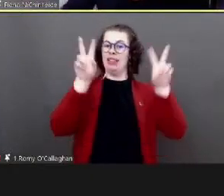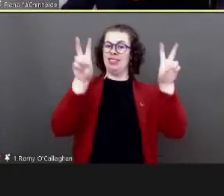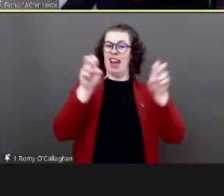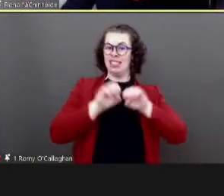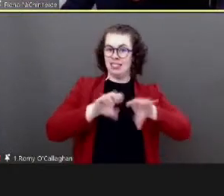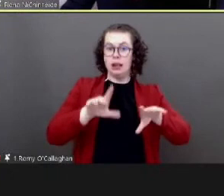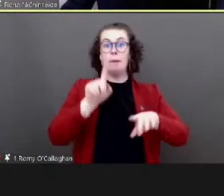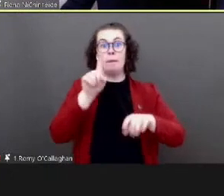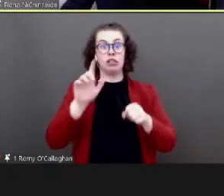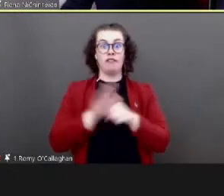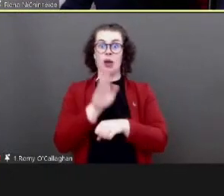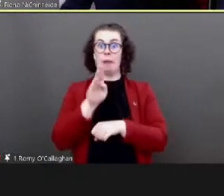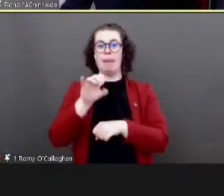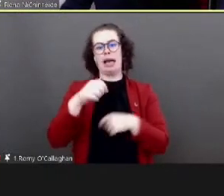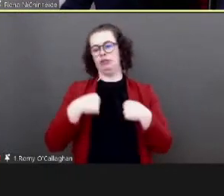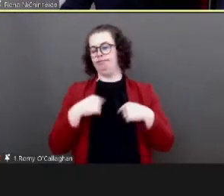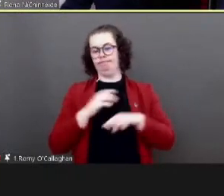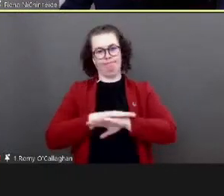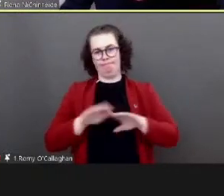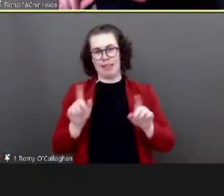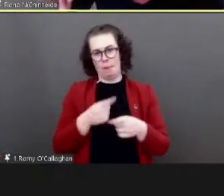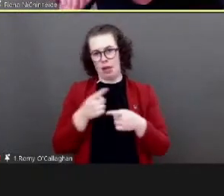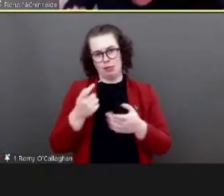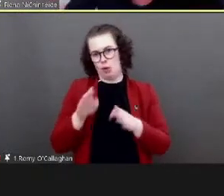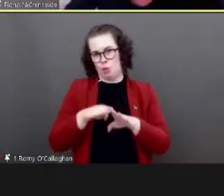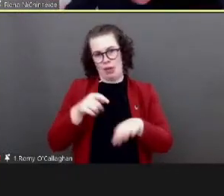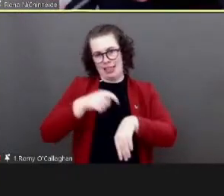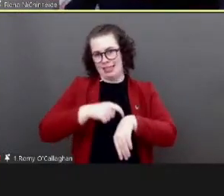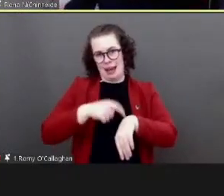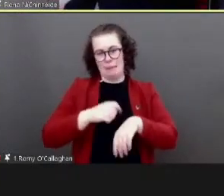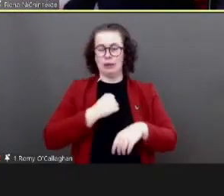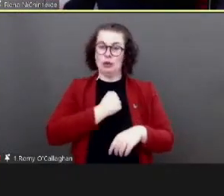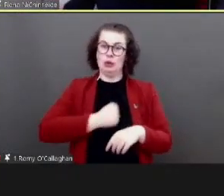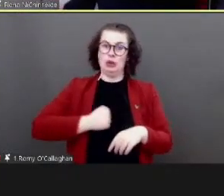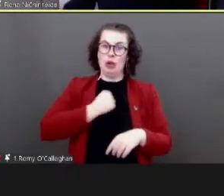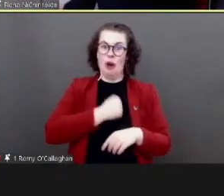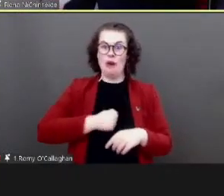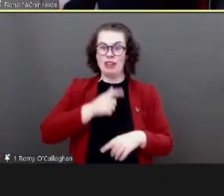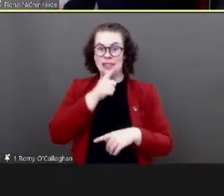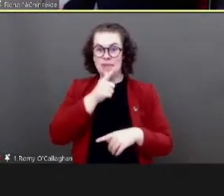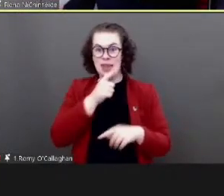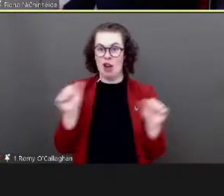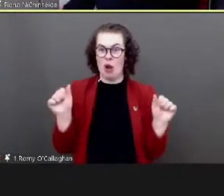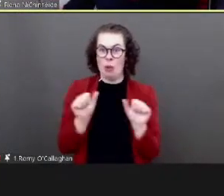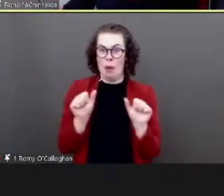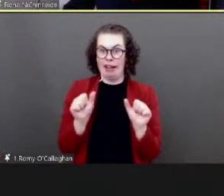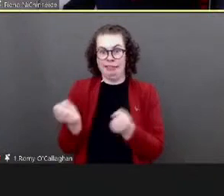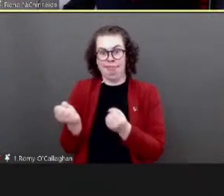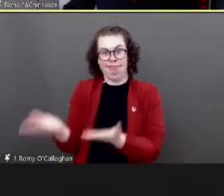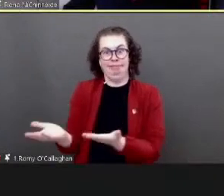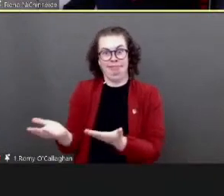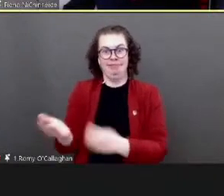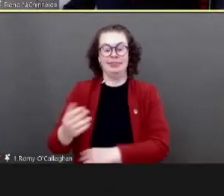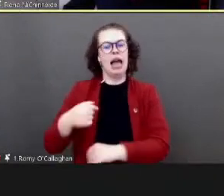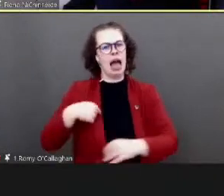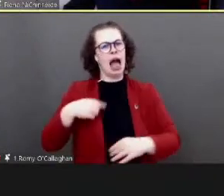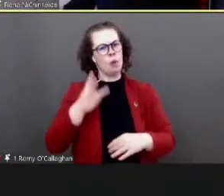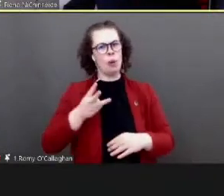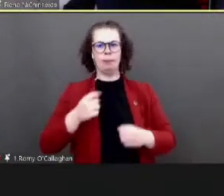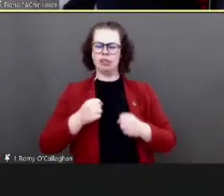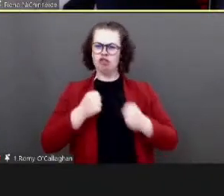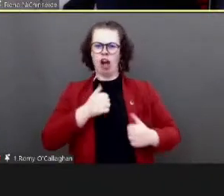in the document, but it's just to apologize to the speakers for the brevity. I'm going to be militaristic